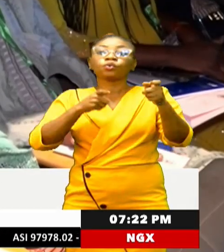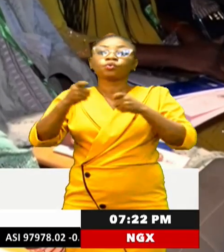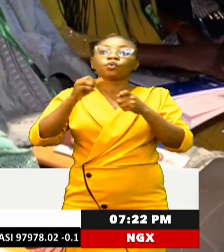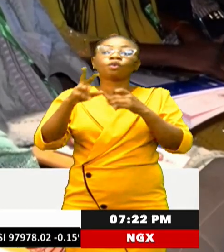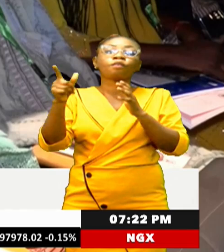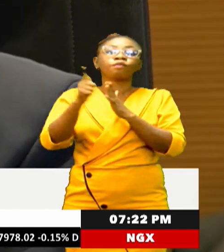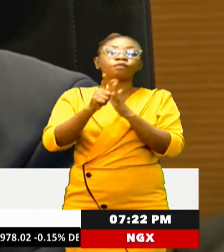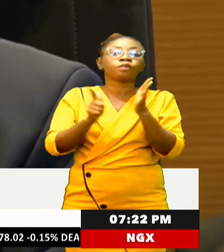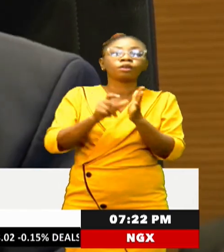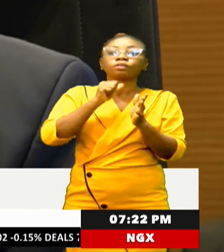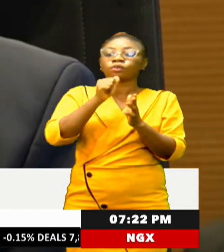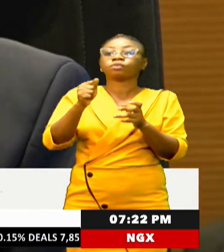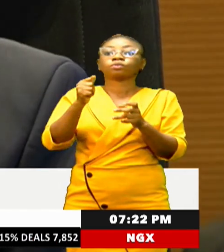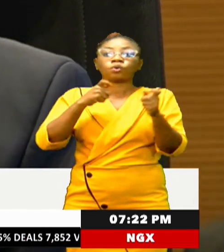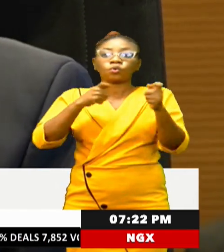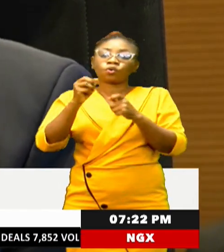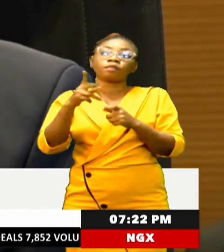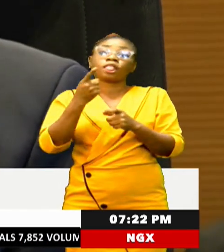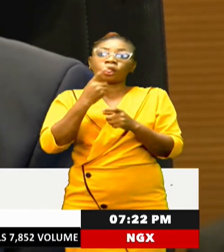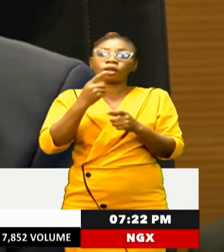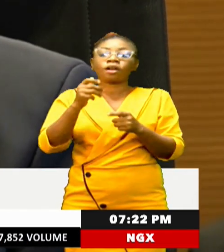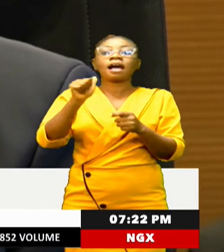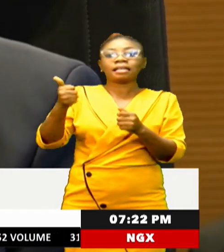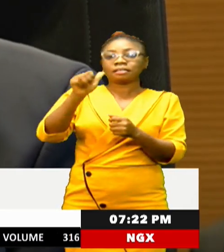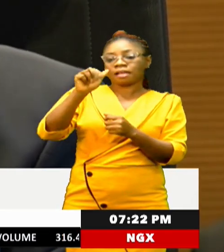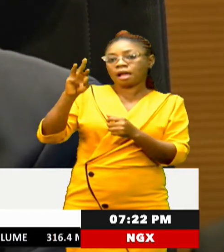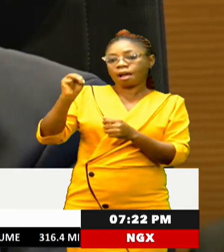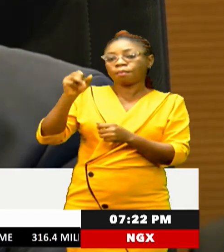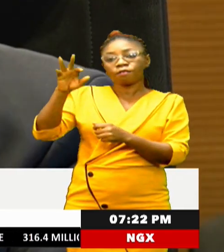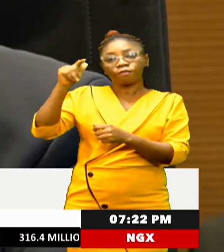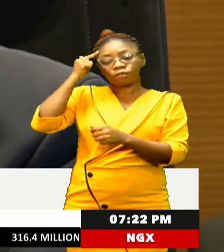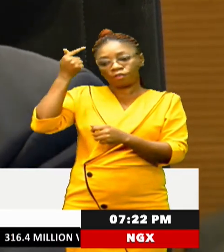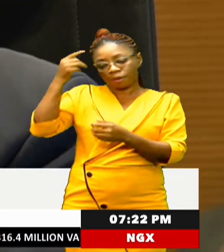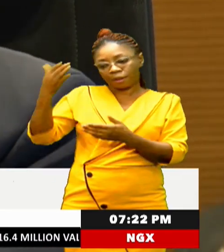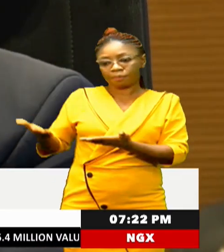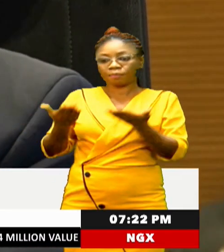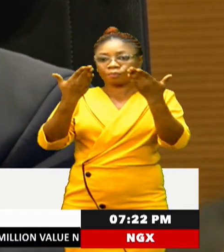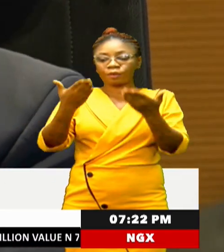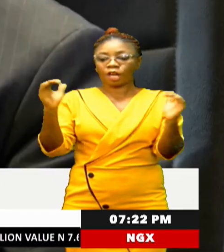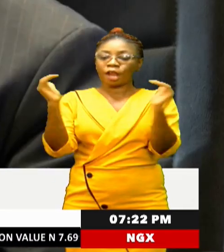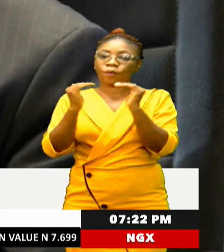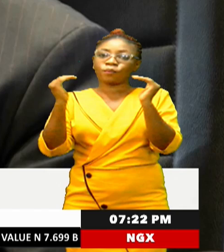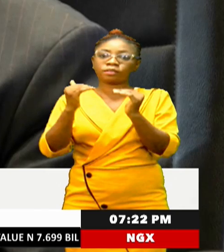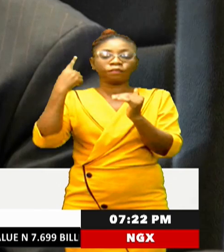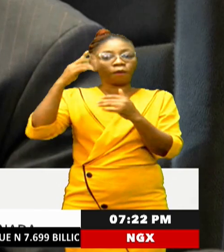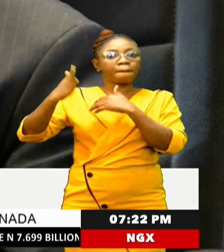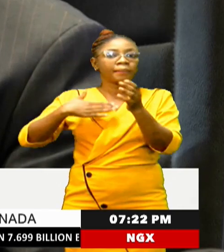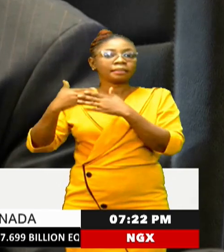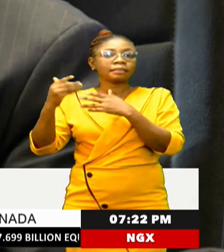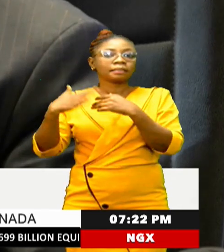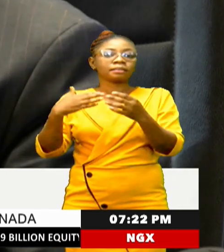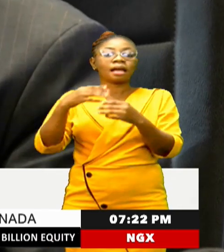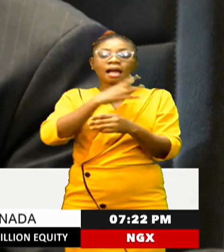rule of the thumb. As an arm of government, it brings equity to bear on the adjudication of matters before it, thereby